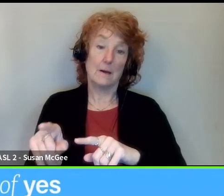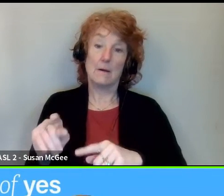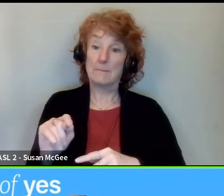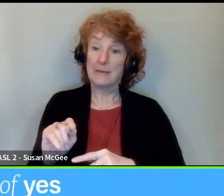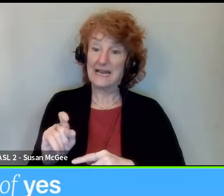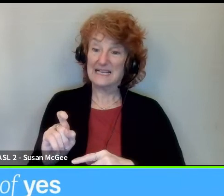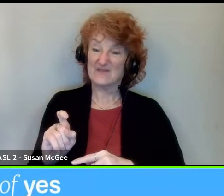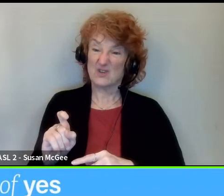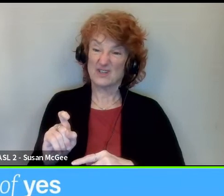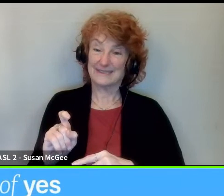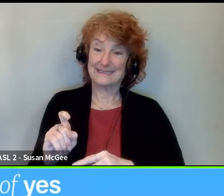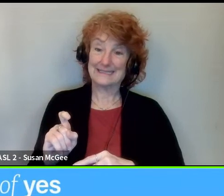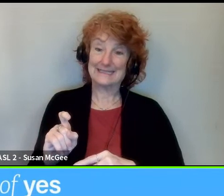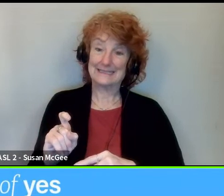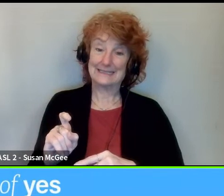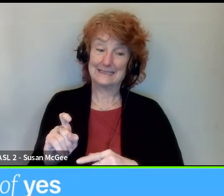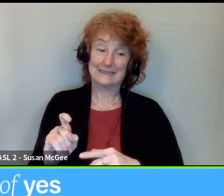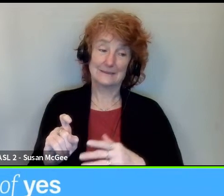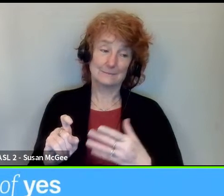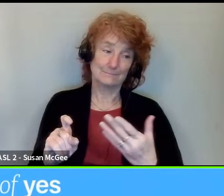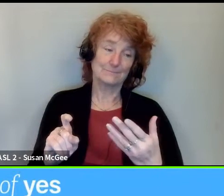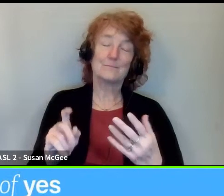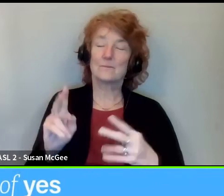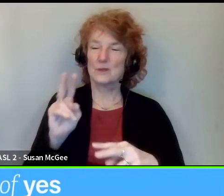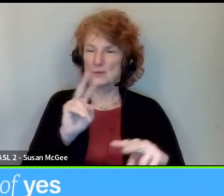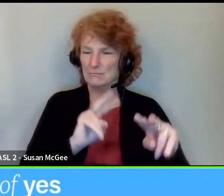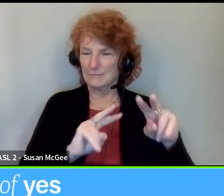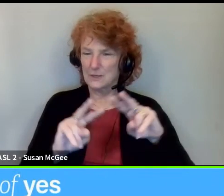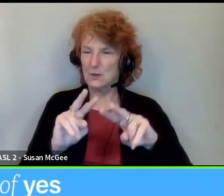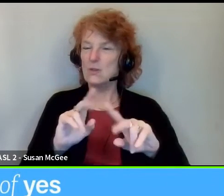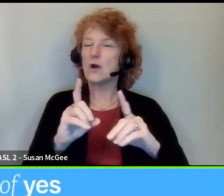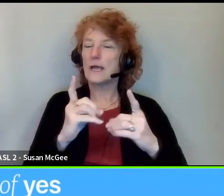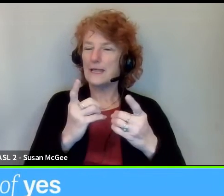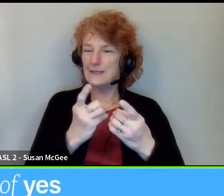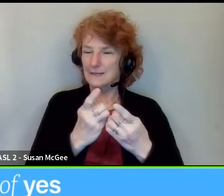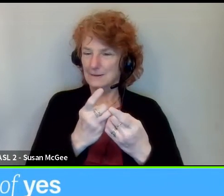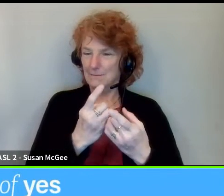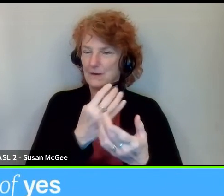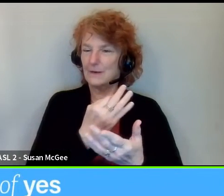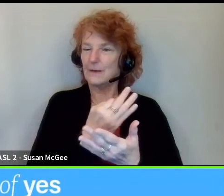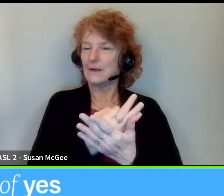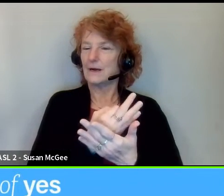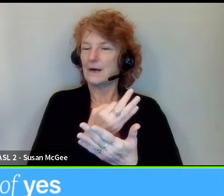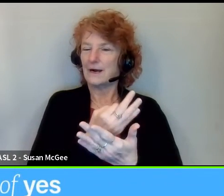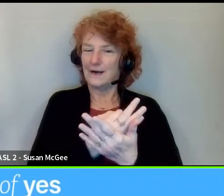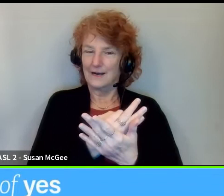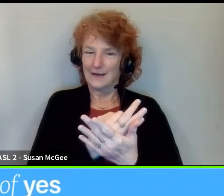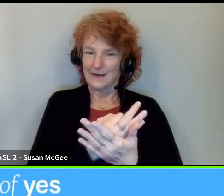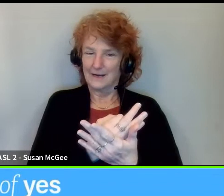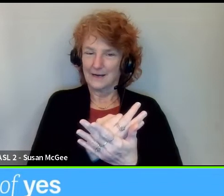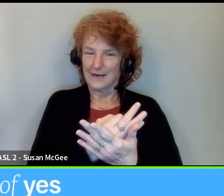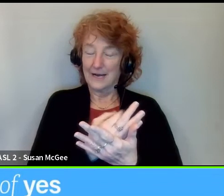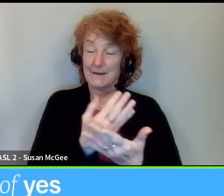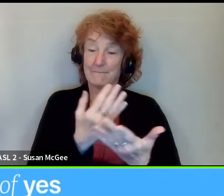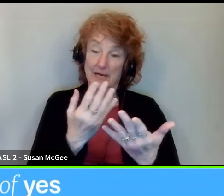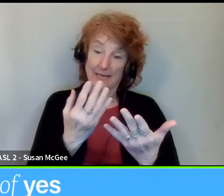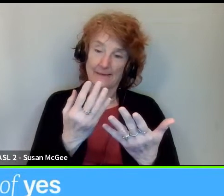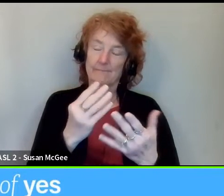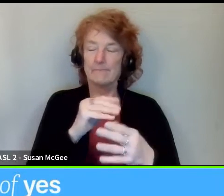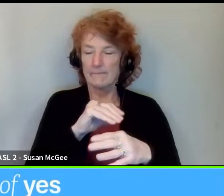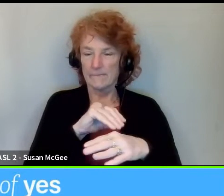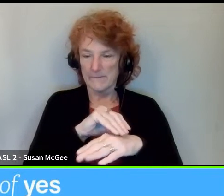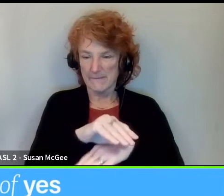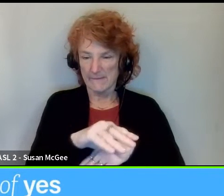effects, we'll still look into that with the Department of Finance, but ultimately the effects on the effects on property taxes will be up